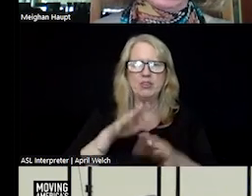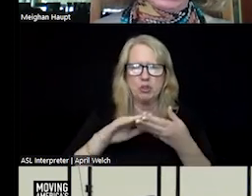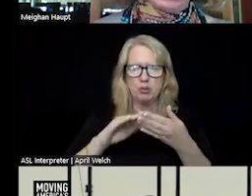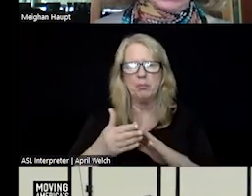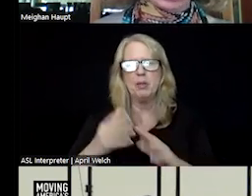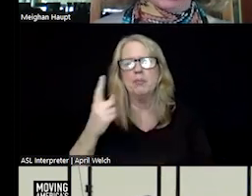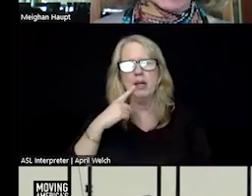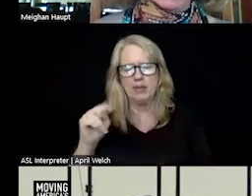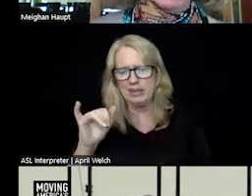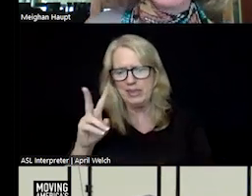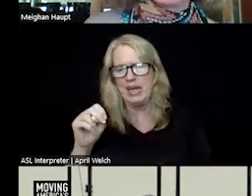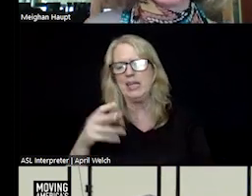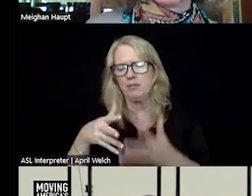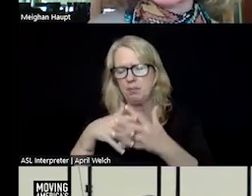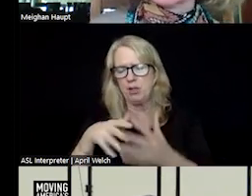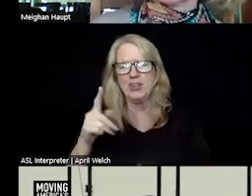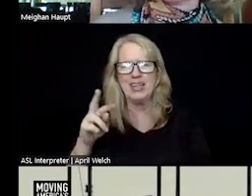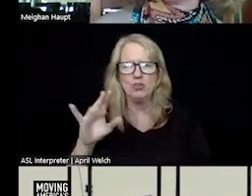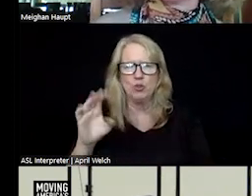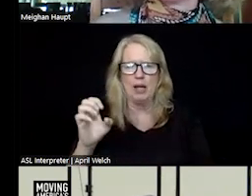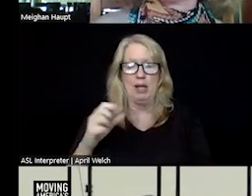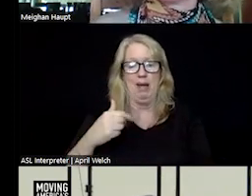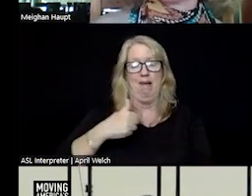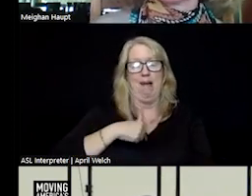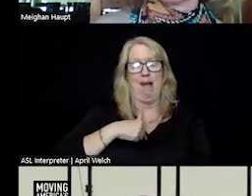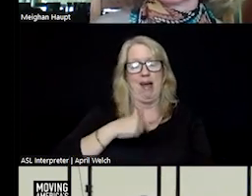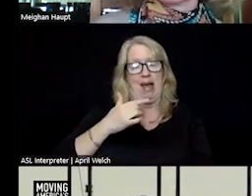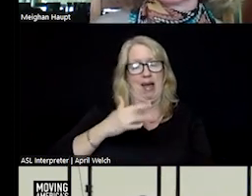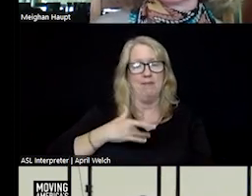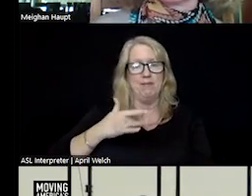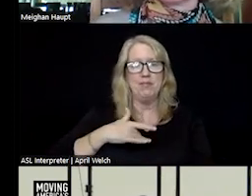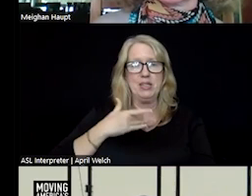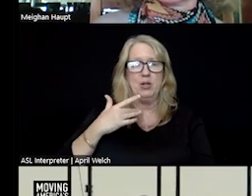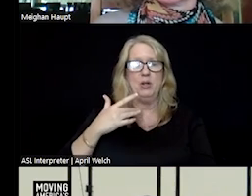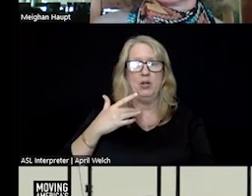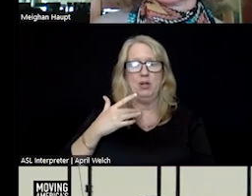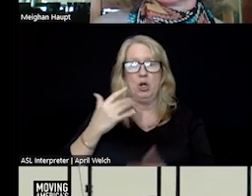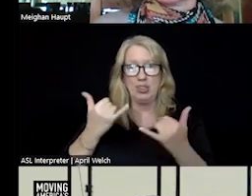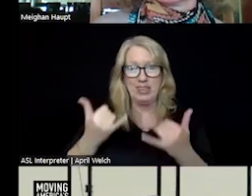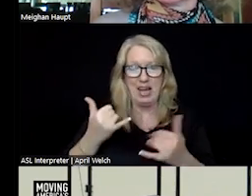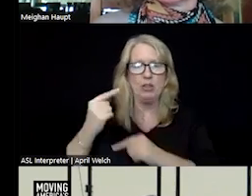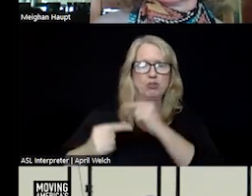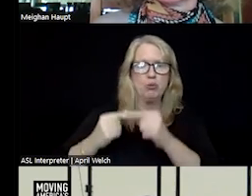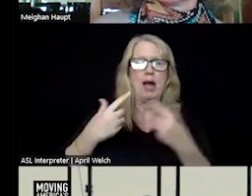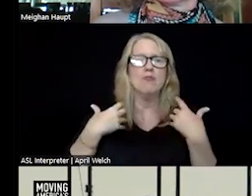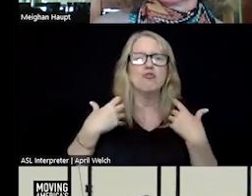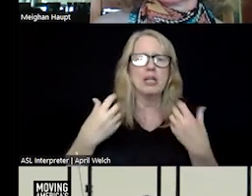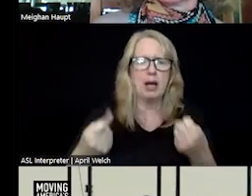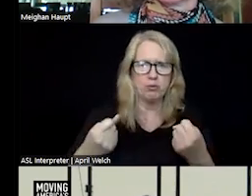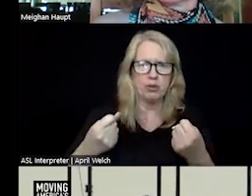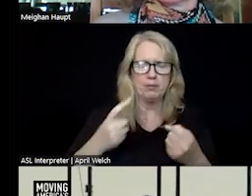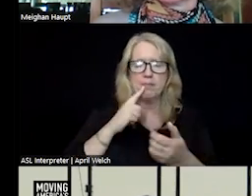American tribes, are, at least I feel, in a generation of recovery right now. The